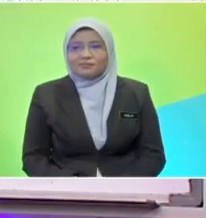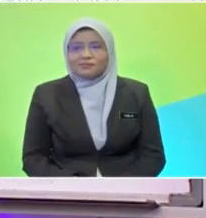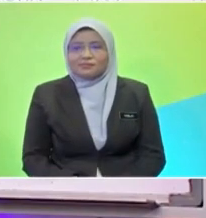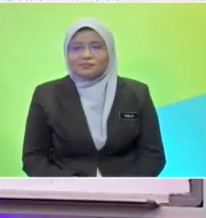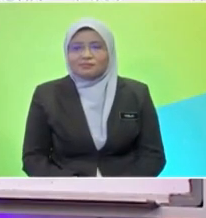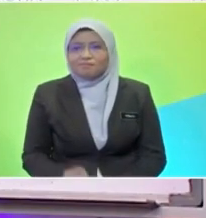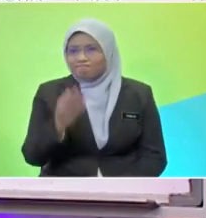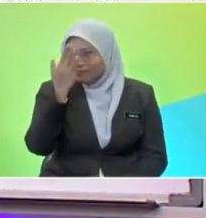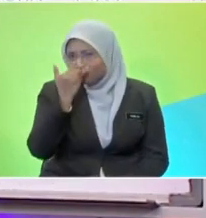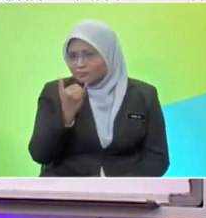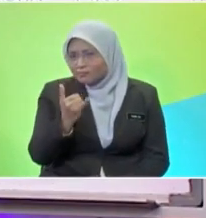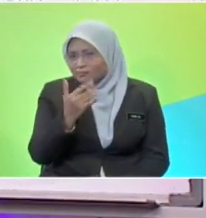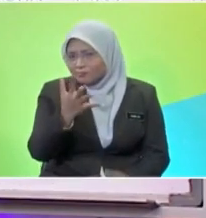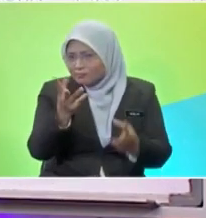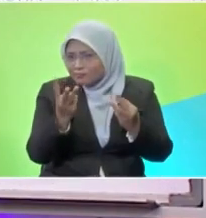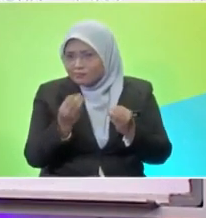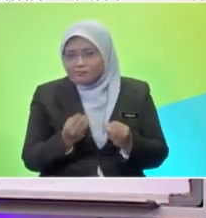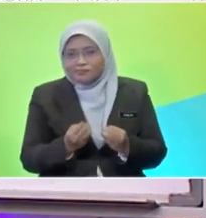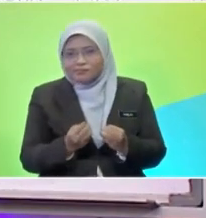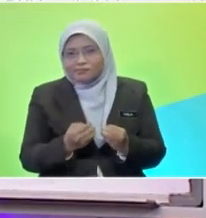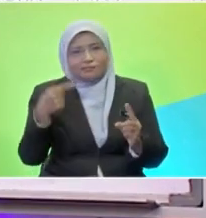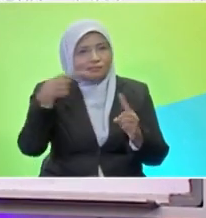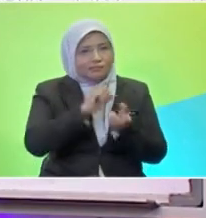Why do you want to be a